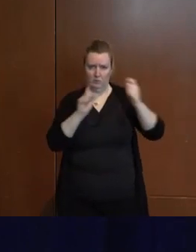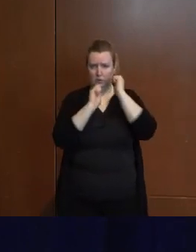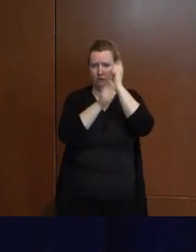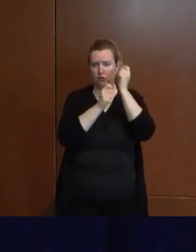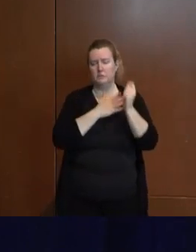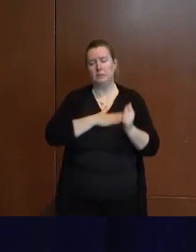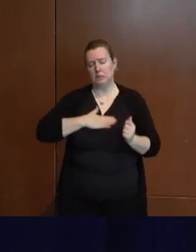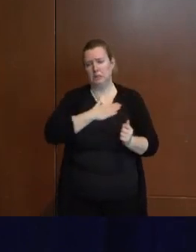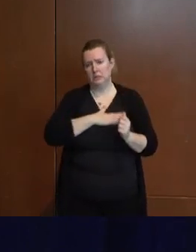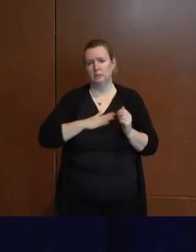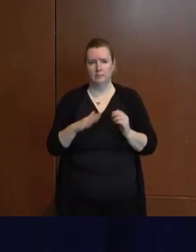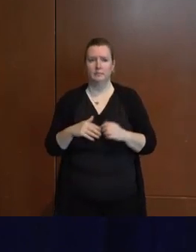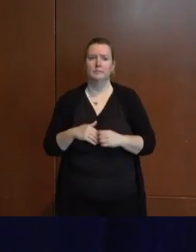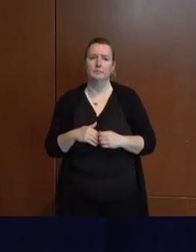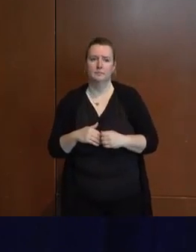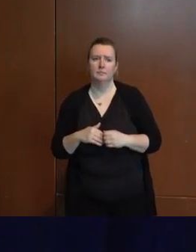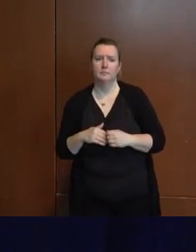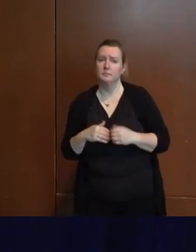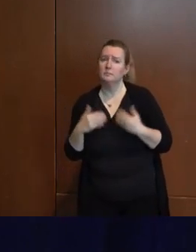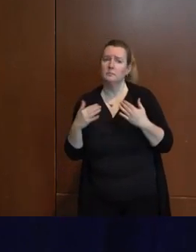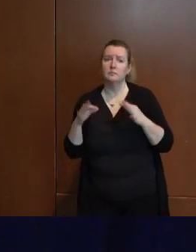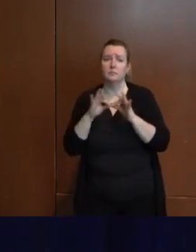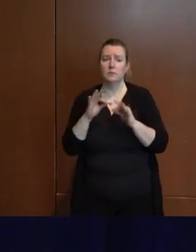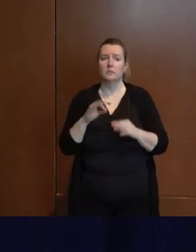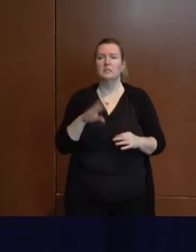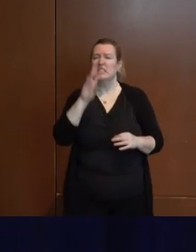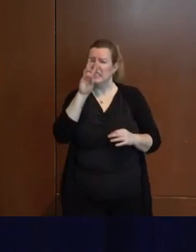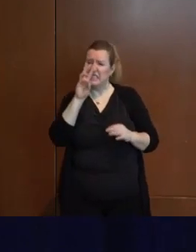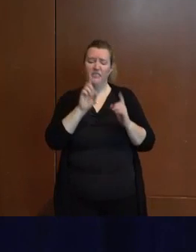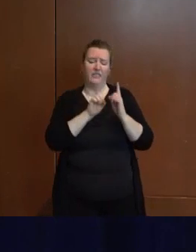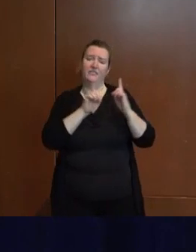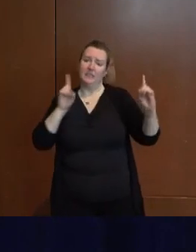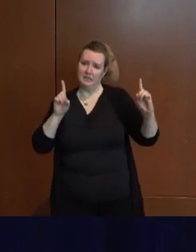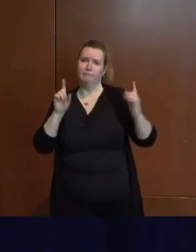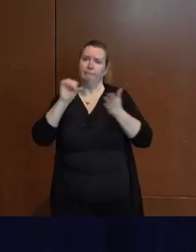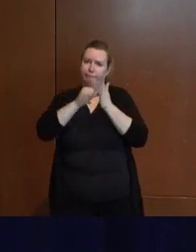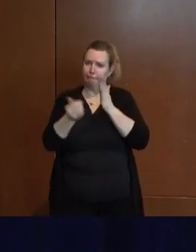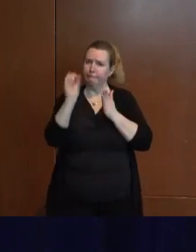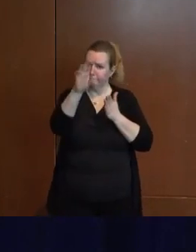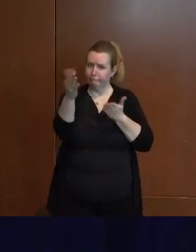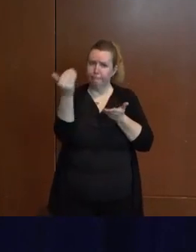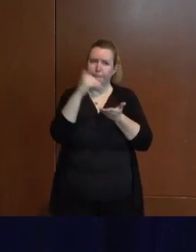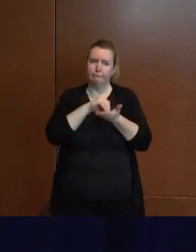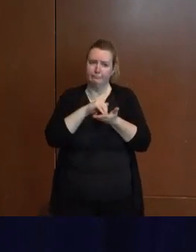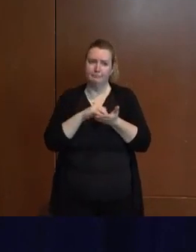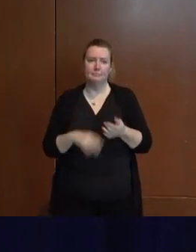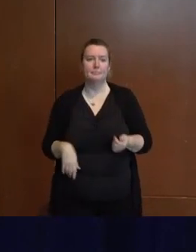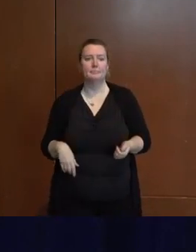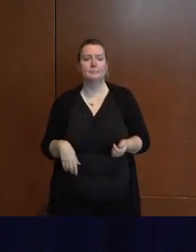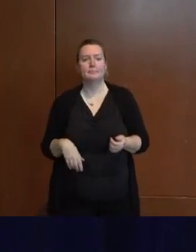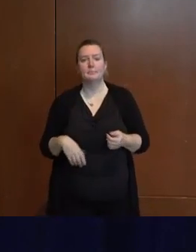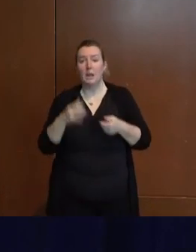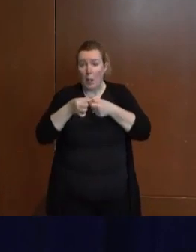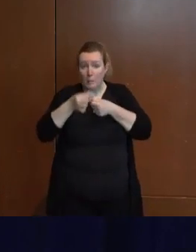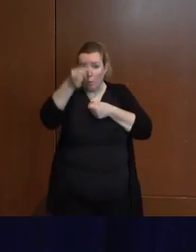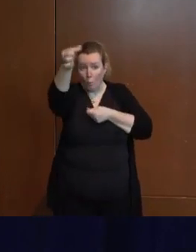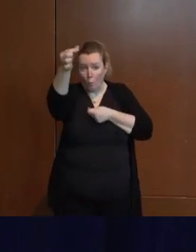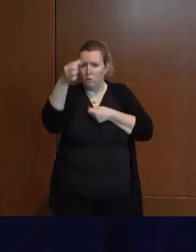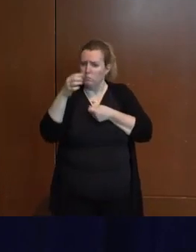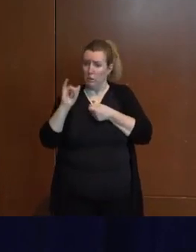pole, so it should be easy for you to measure. And for better fishing, you'll probably want more distance anyway.